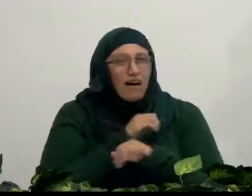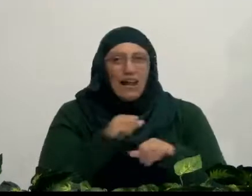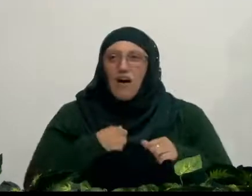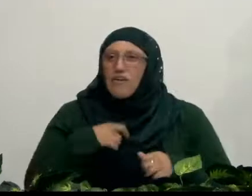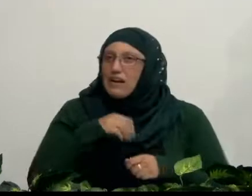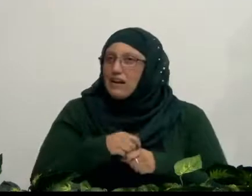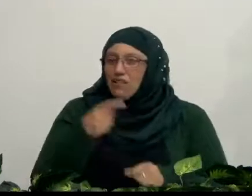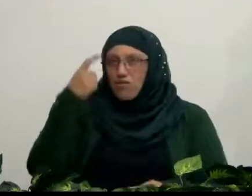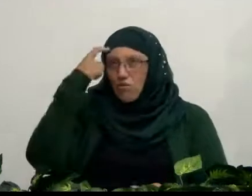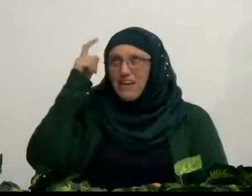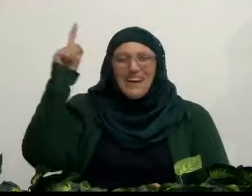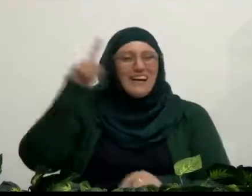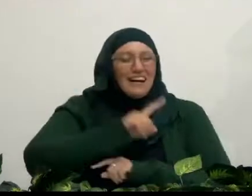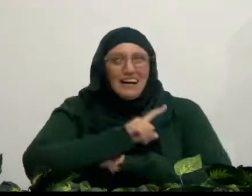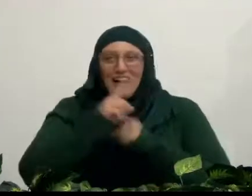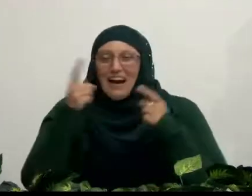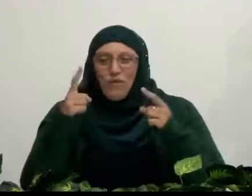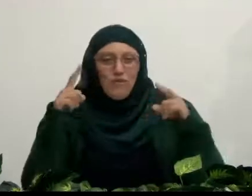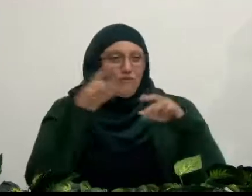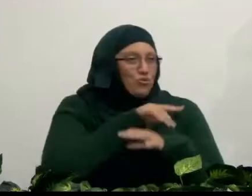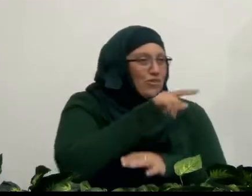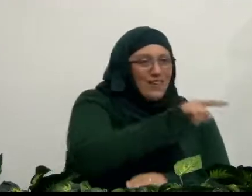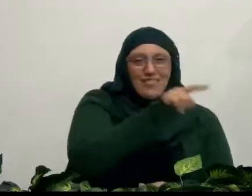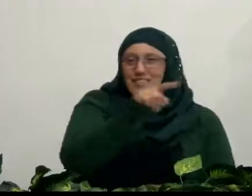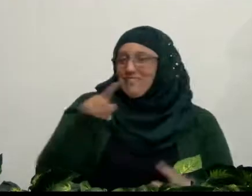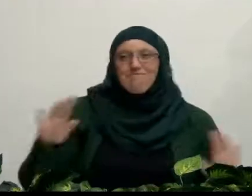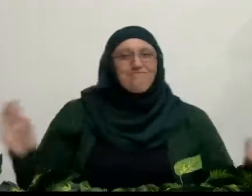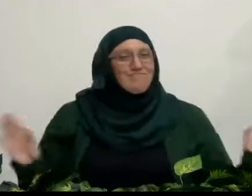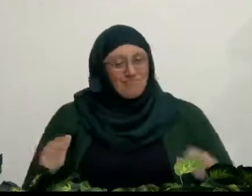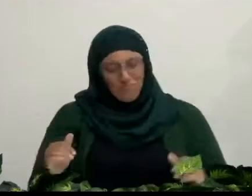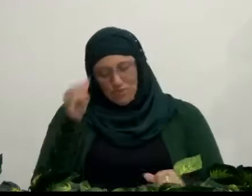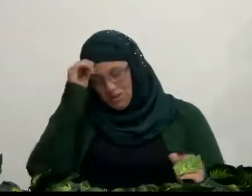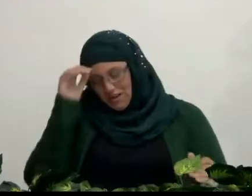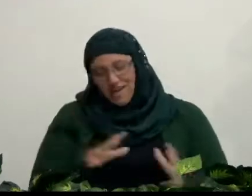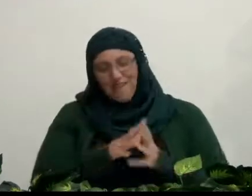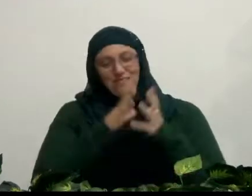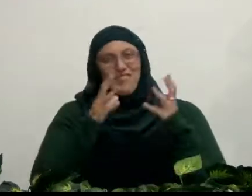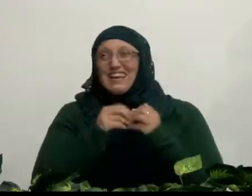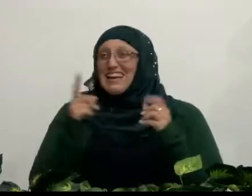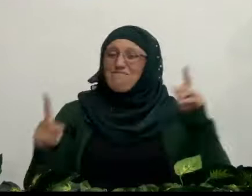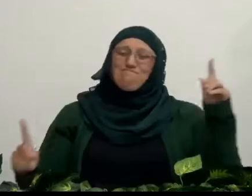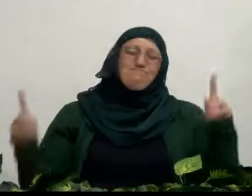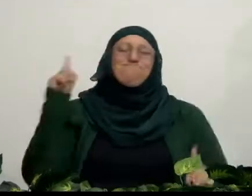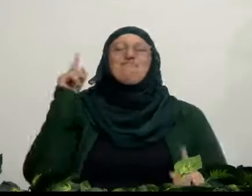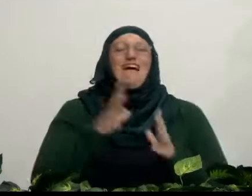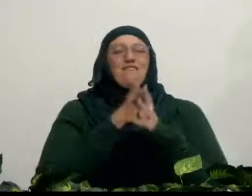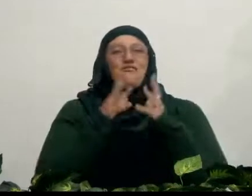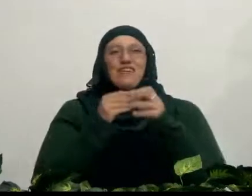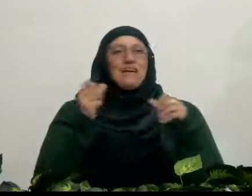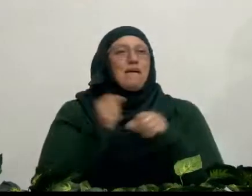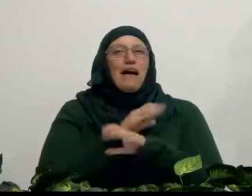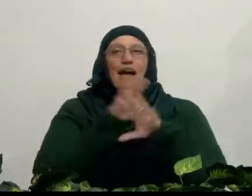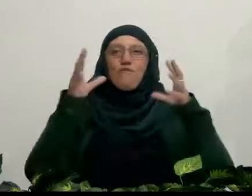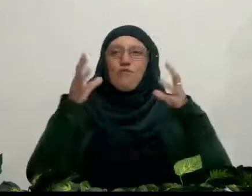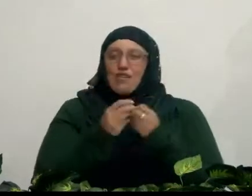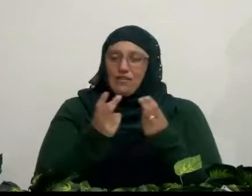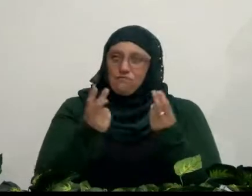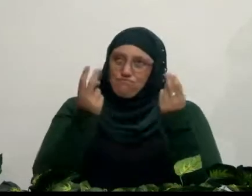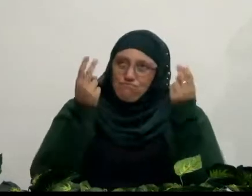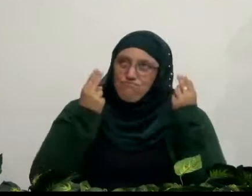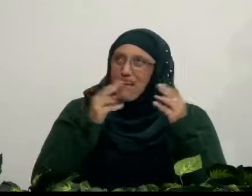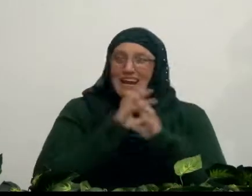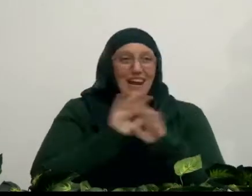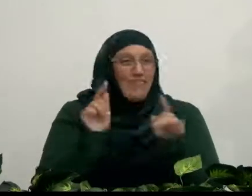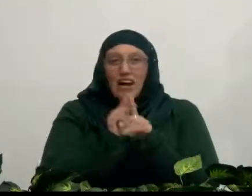another. He encompasses everything, dominates everything. He subdues everything. Nothing is like